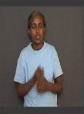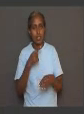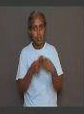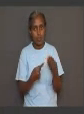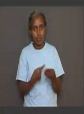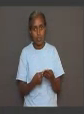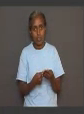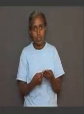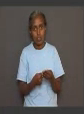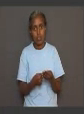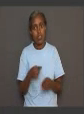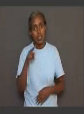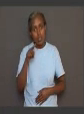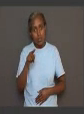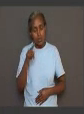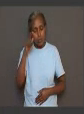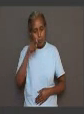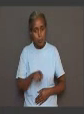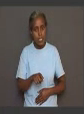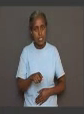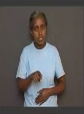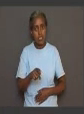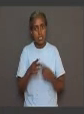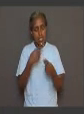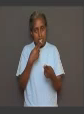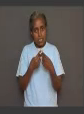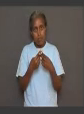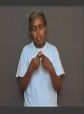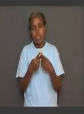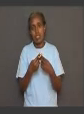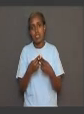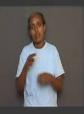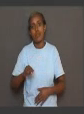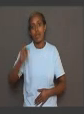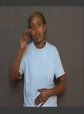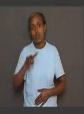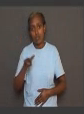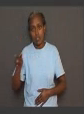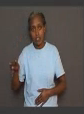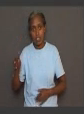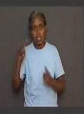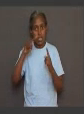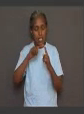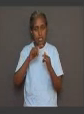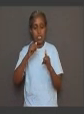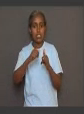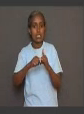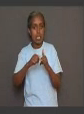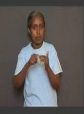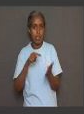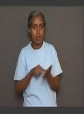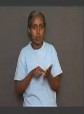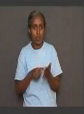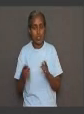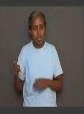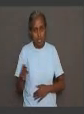Therefore, you must triple the magnitude of the vector until its terminal point